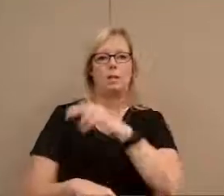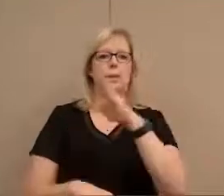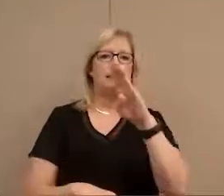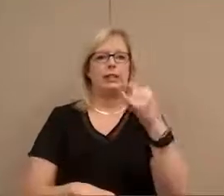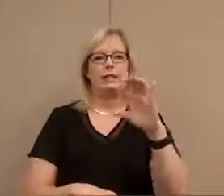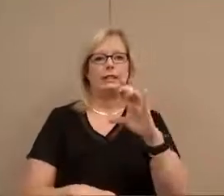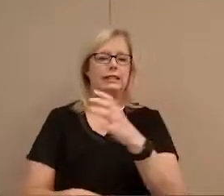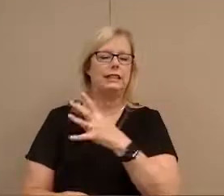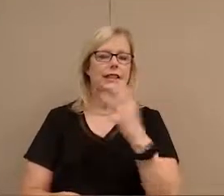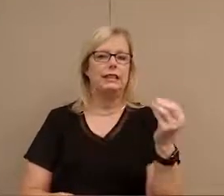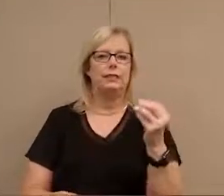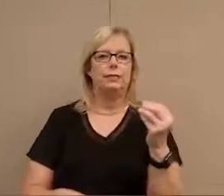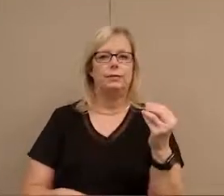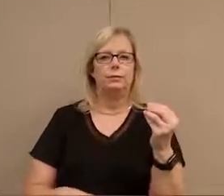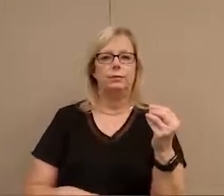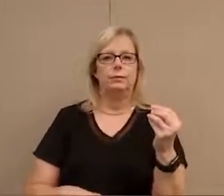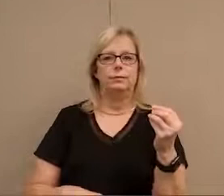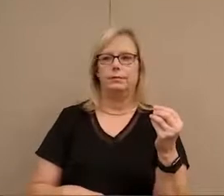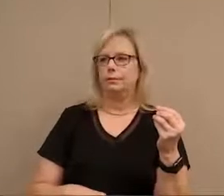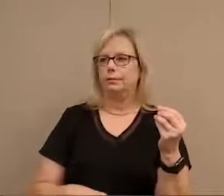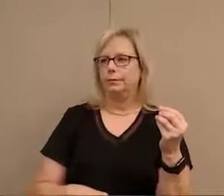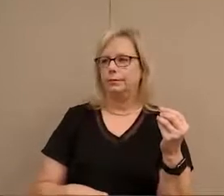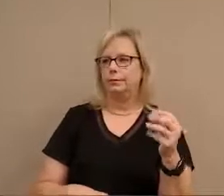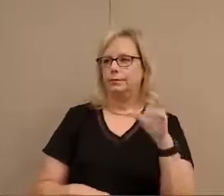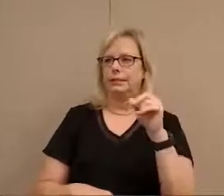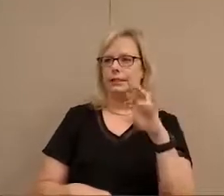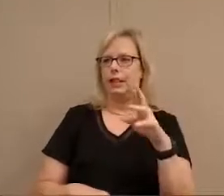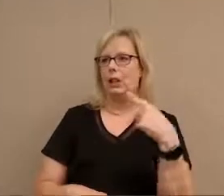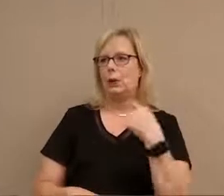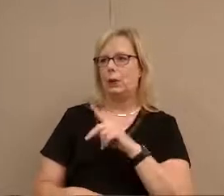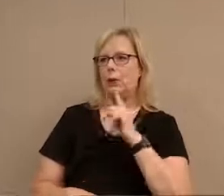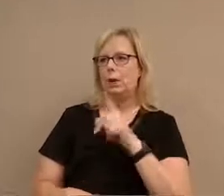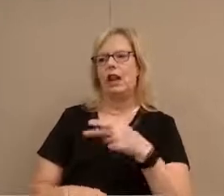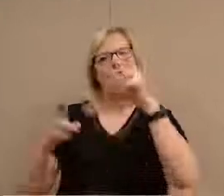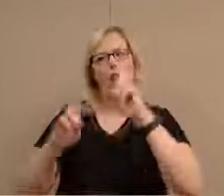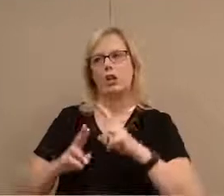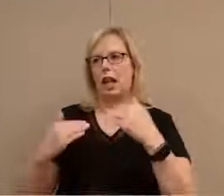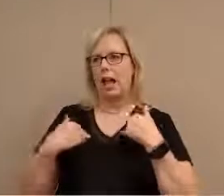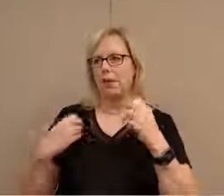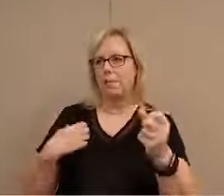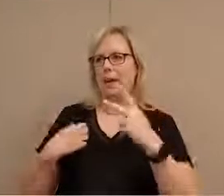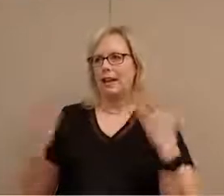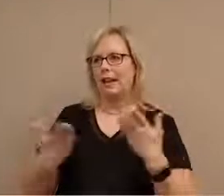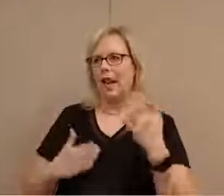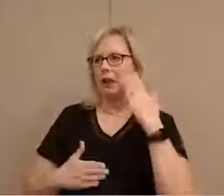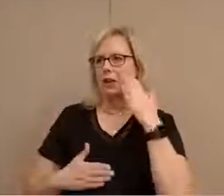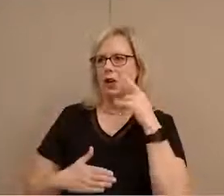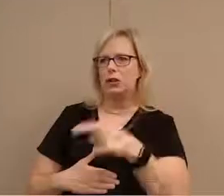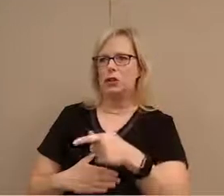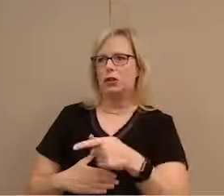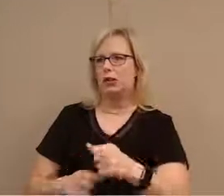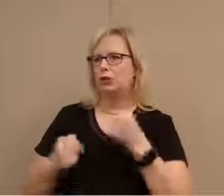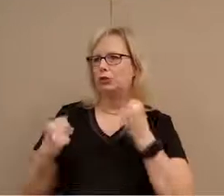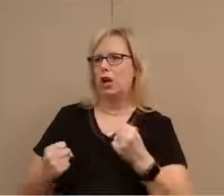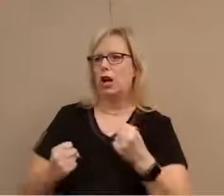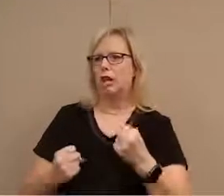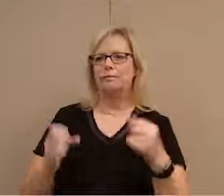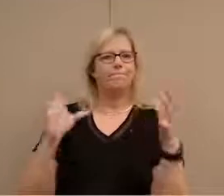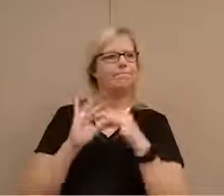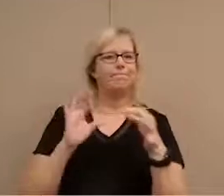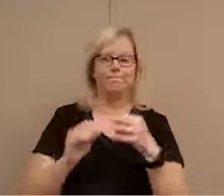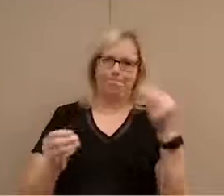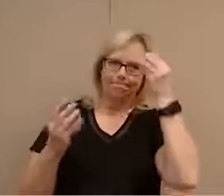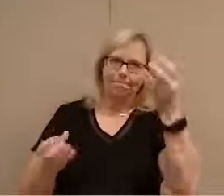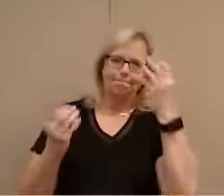BJC. And Doctor, we're really honored to have you back here, and I know you've been a strong spokesman throughout